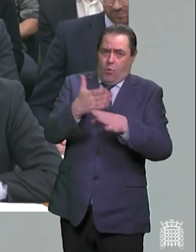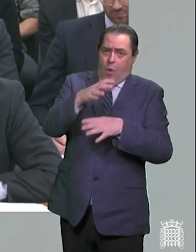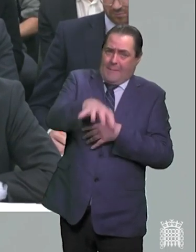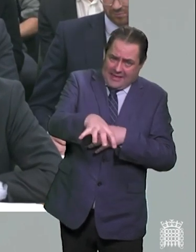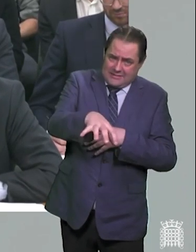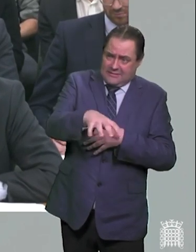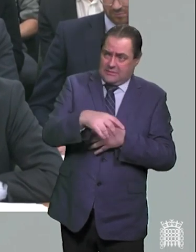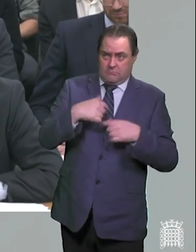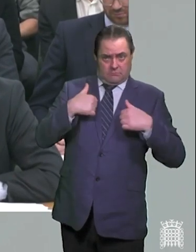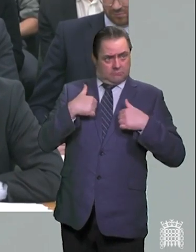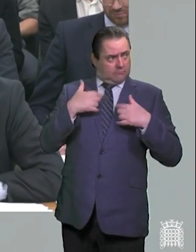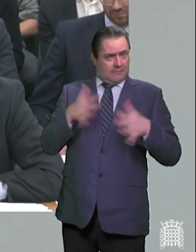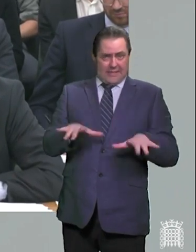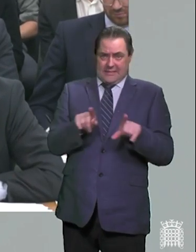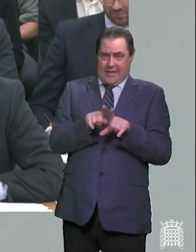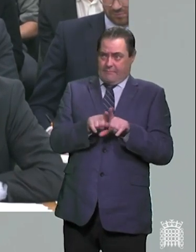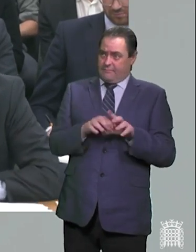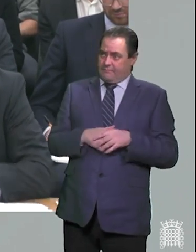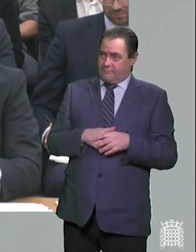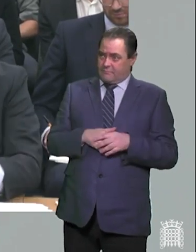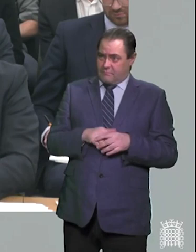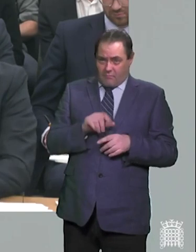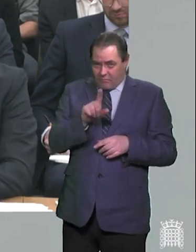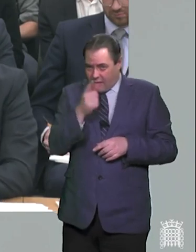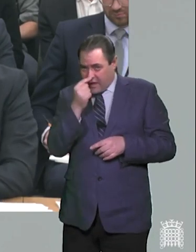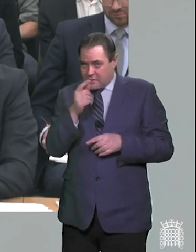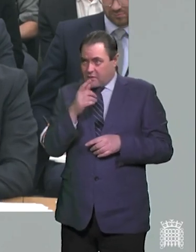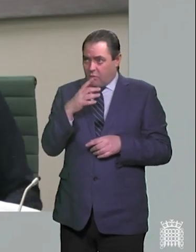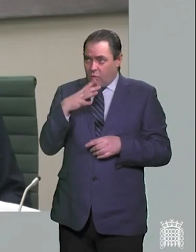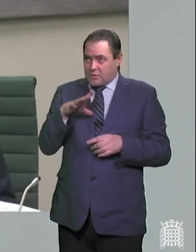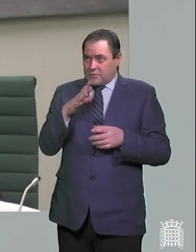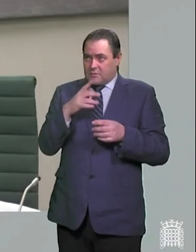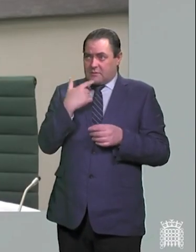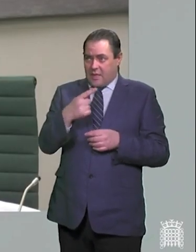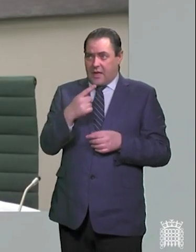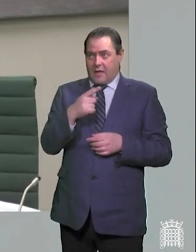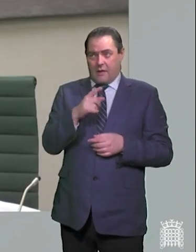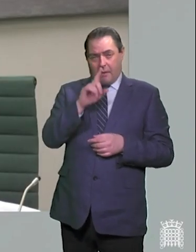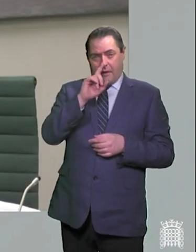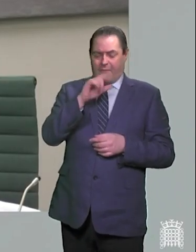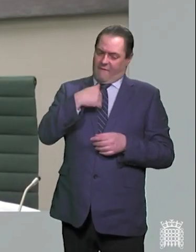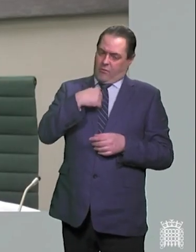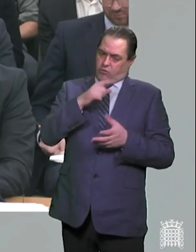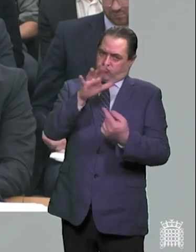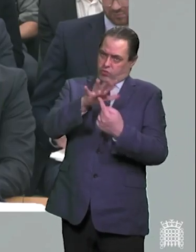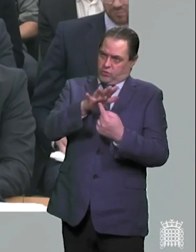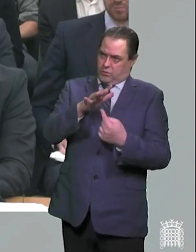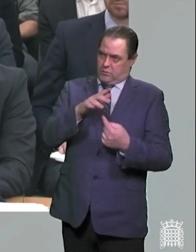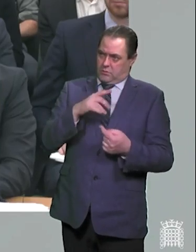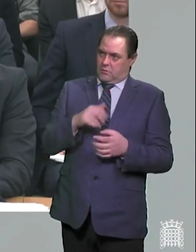and that is what we did. Can I just say, so people understand why I believed, because this is the crucial thing, if I may